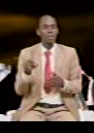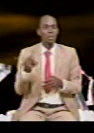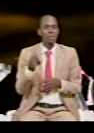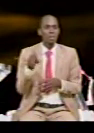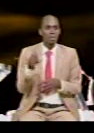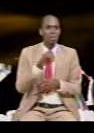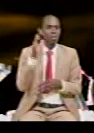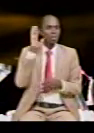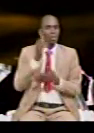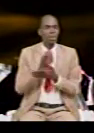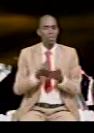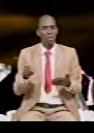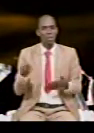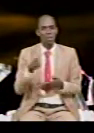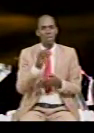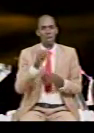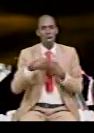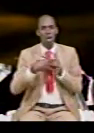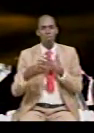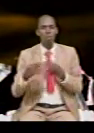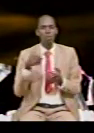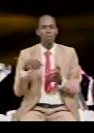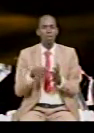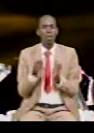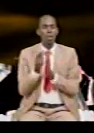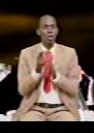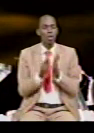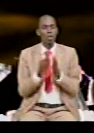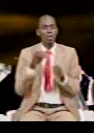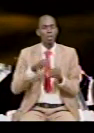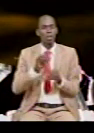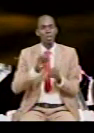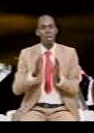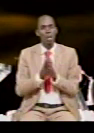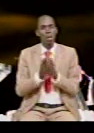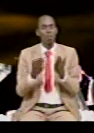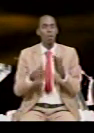a copy of this law in a book